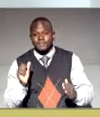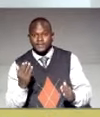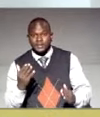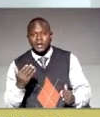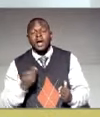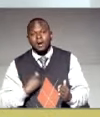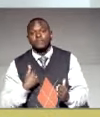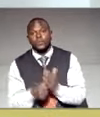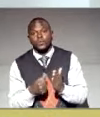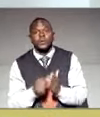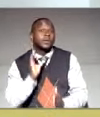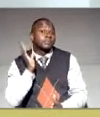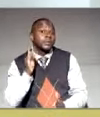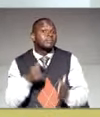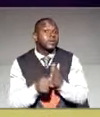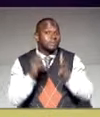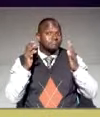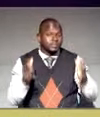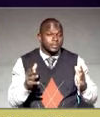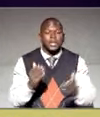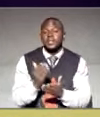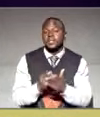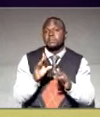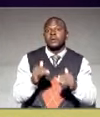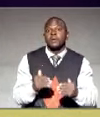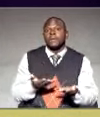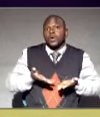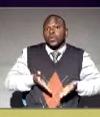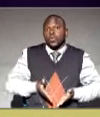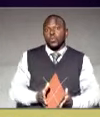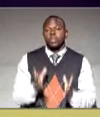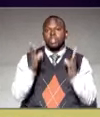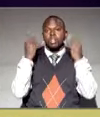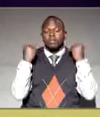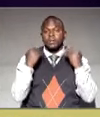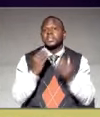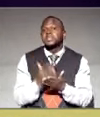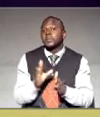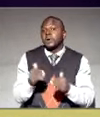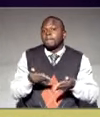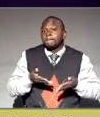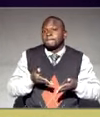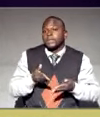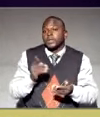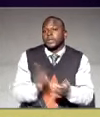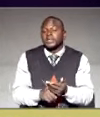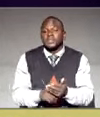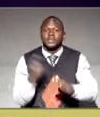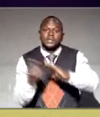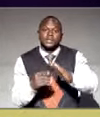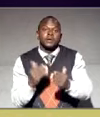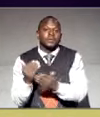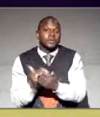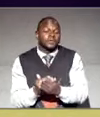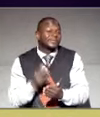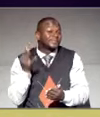problems. Yeah, it's a big problem. Some people are born when they are deaf, while others just acquire the condition due to